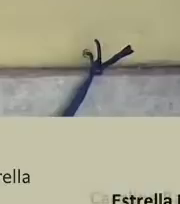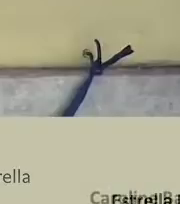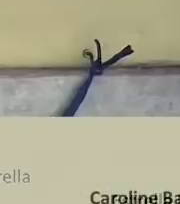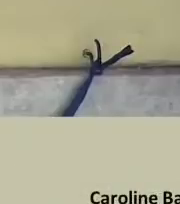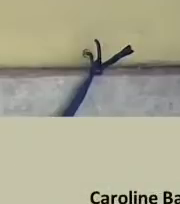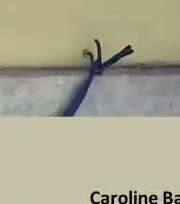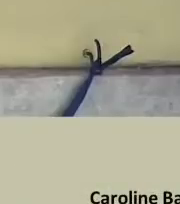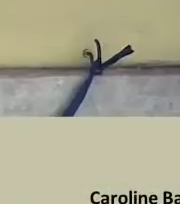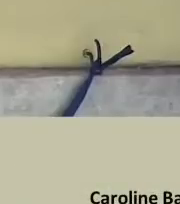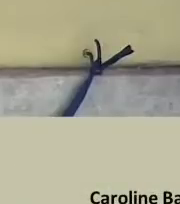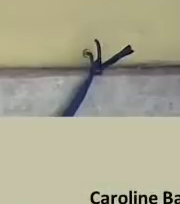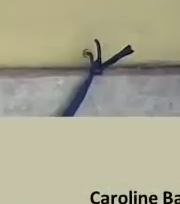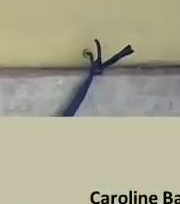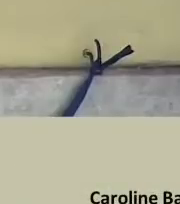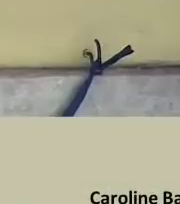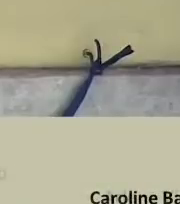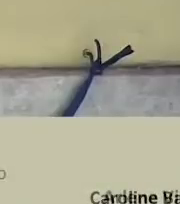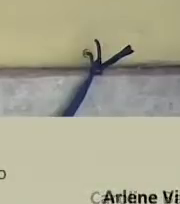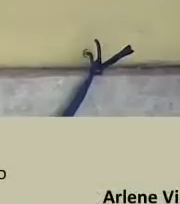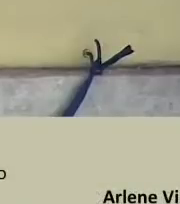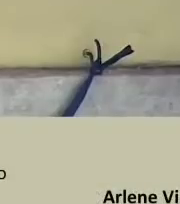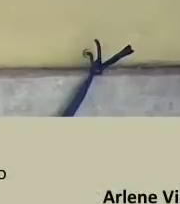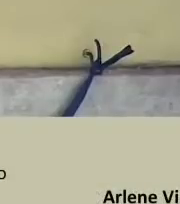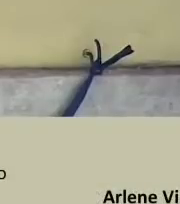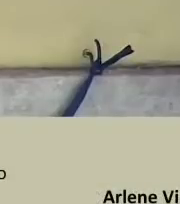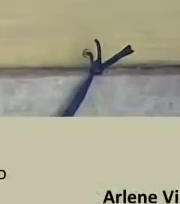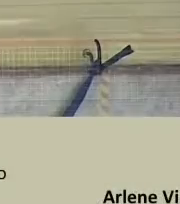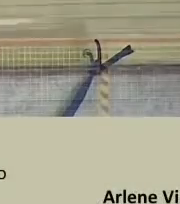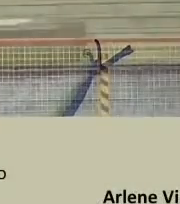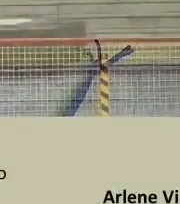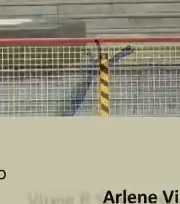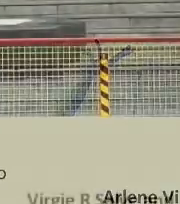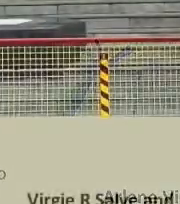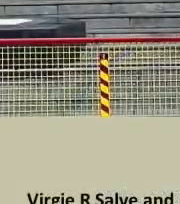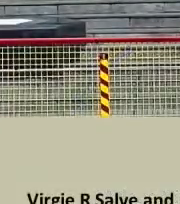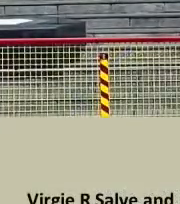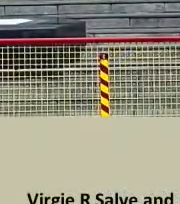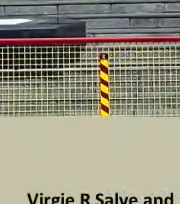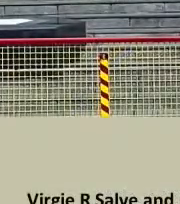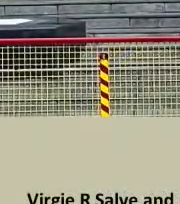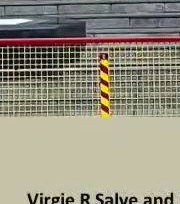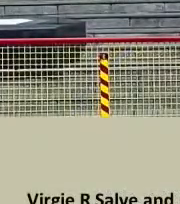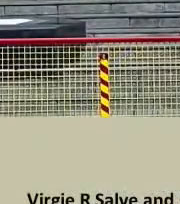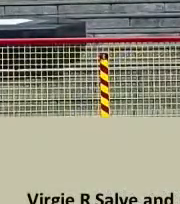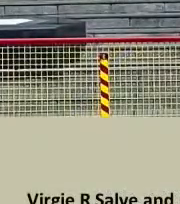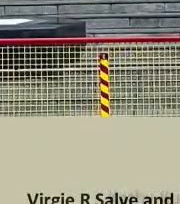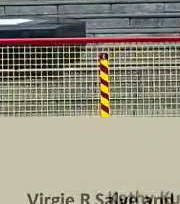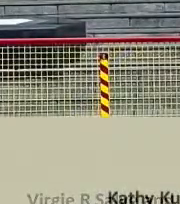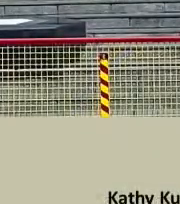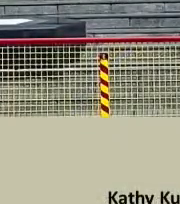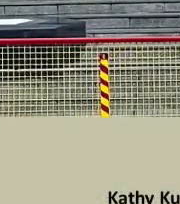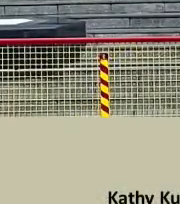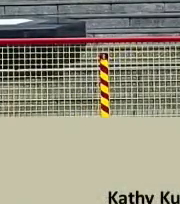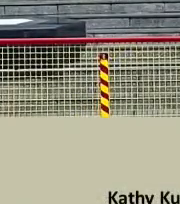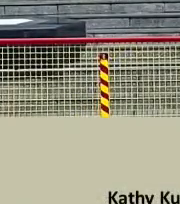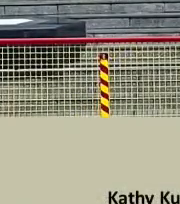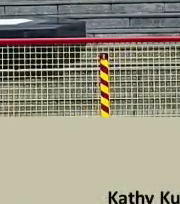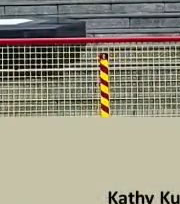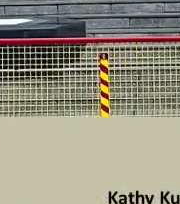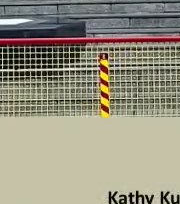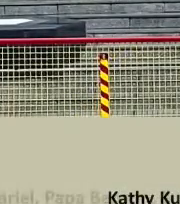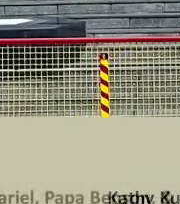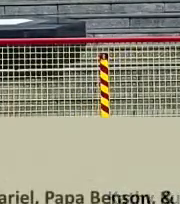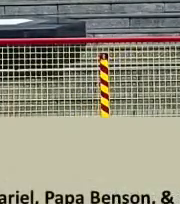that has disturbed and even claimed lives. We pray that you guide the people tasked to